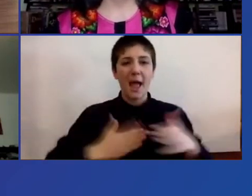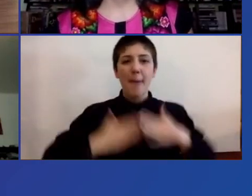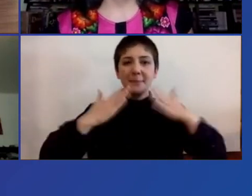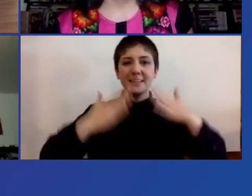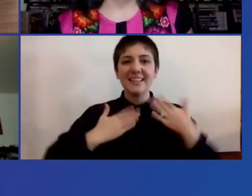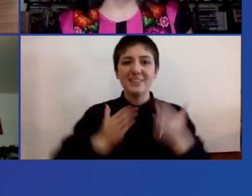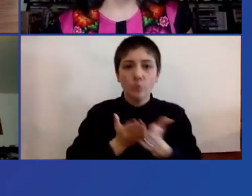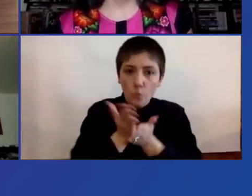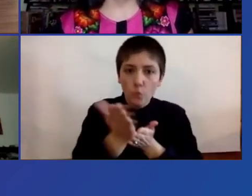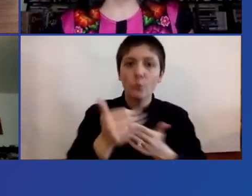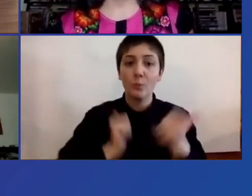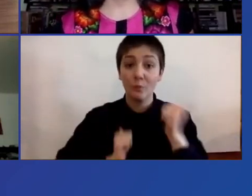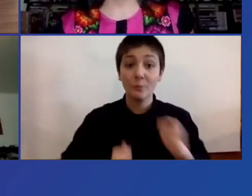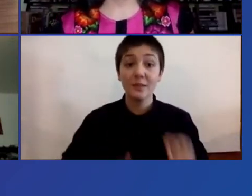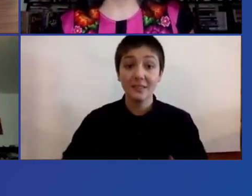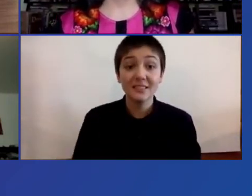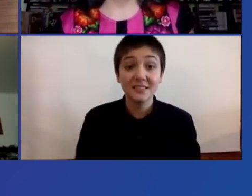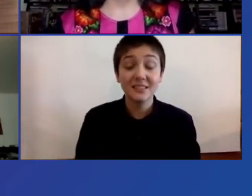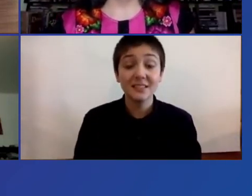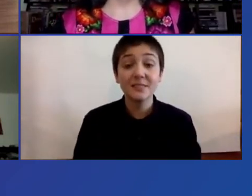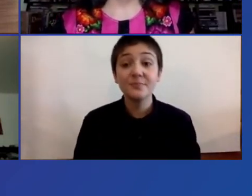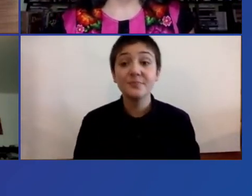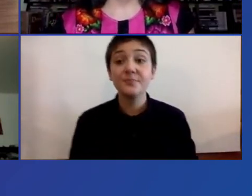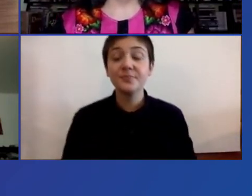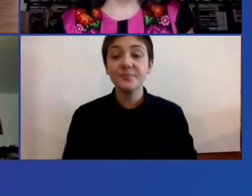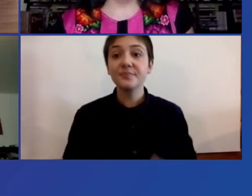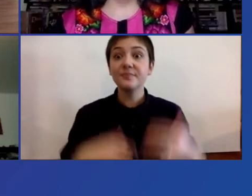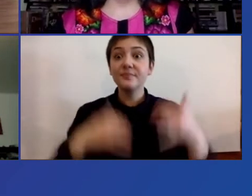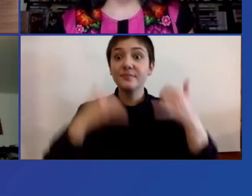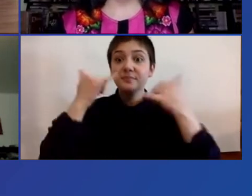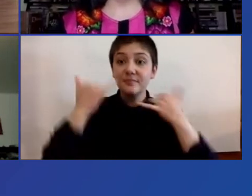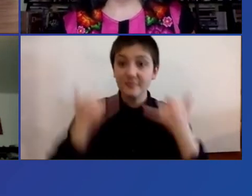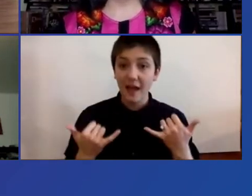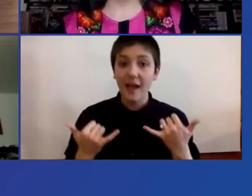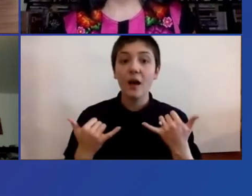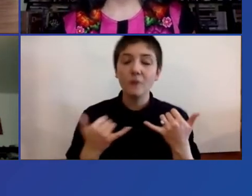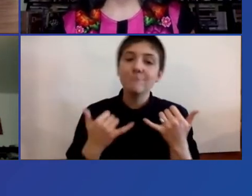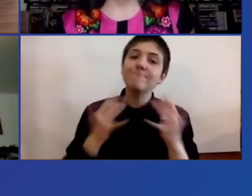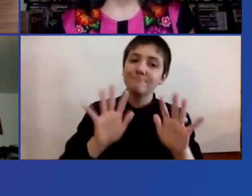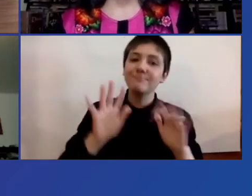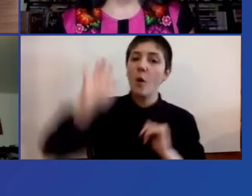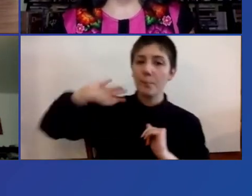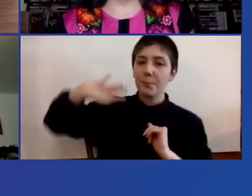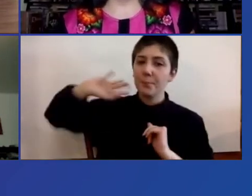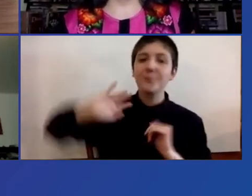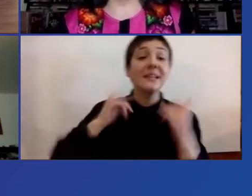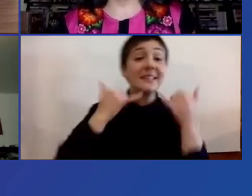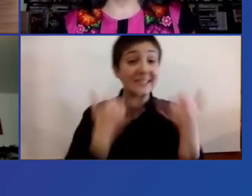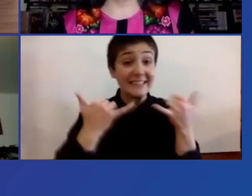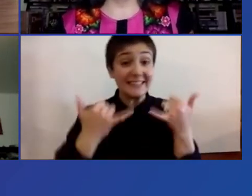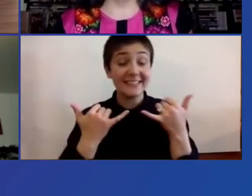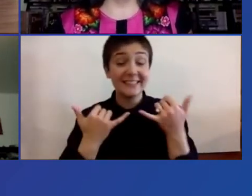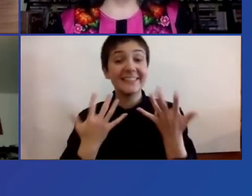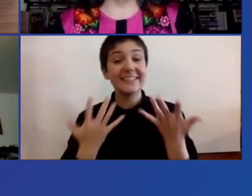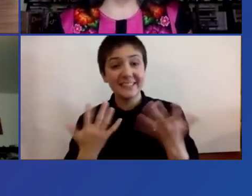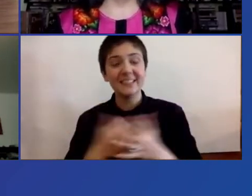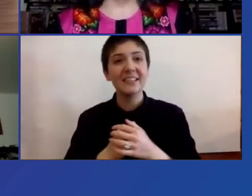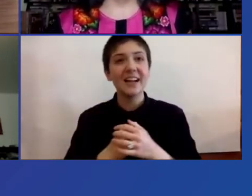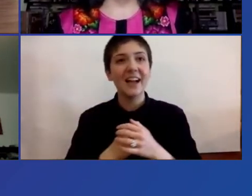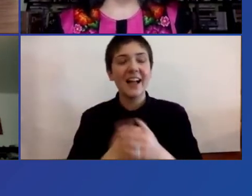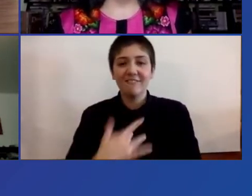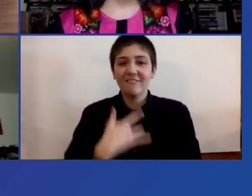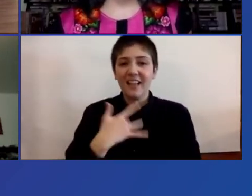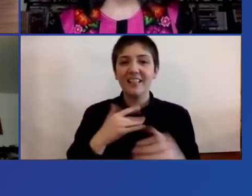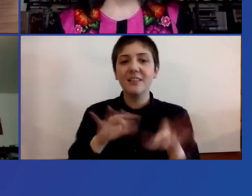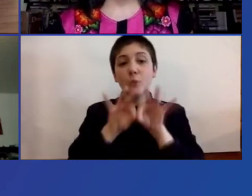performance. And now in the modern time, I feel that I tell my